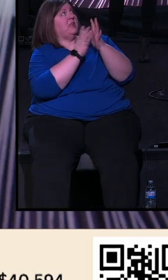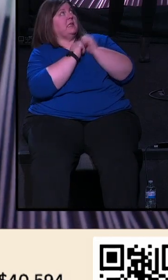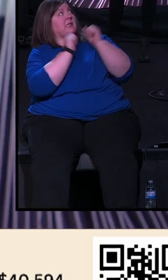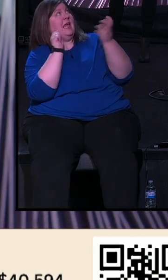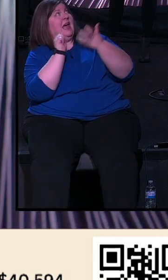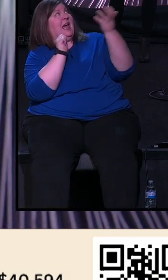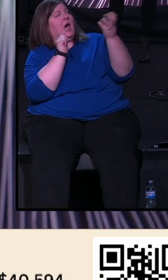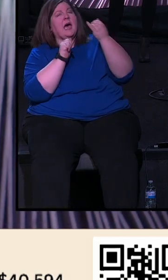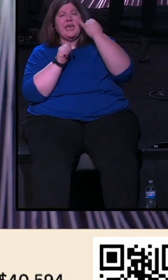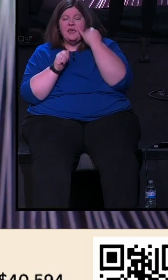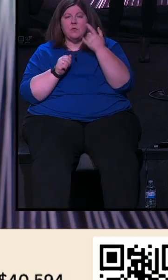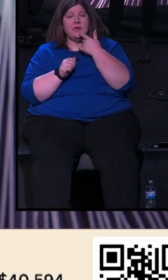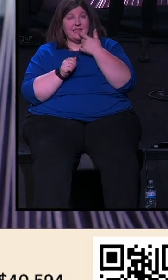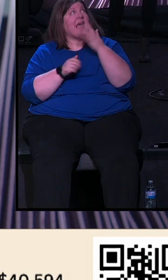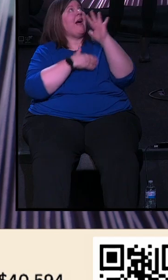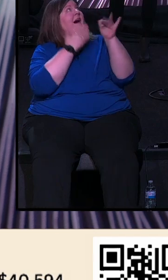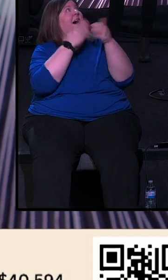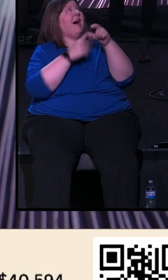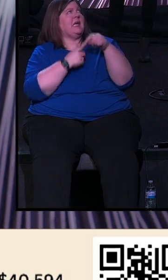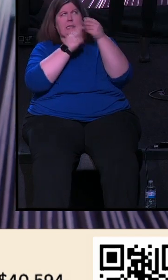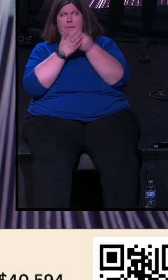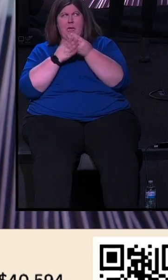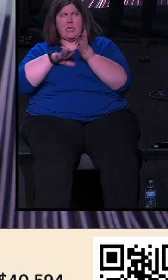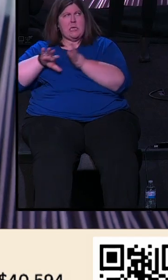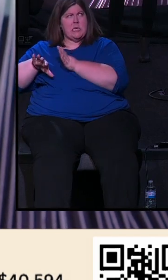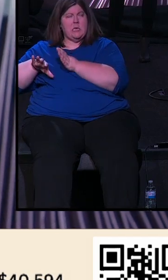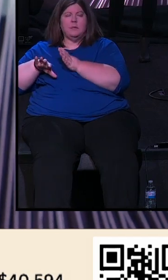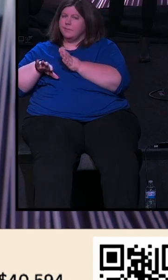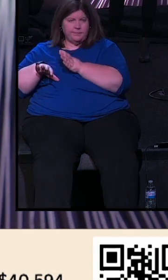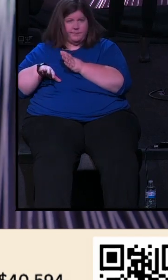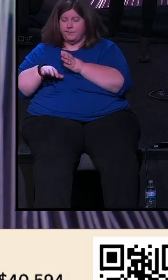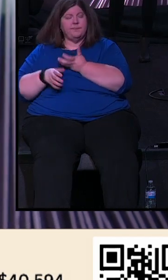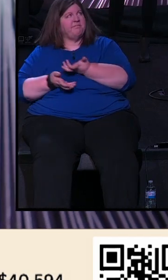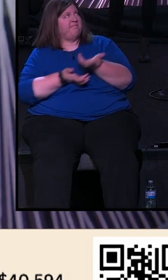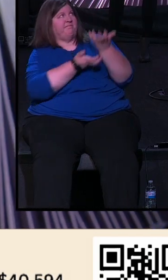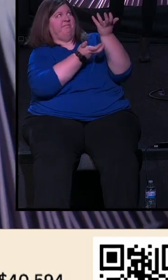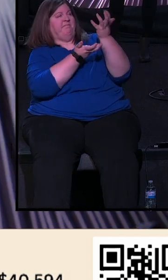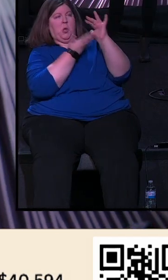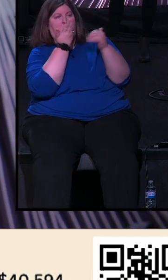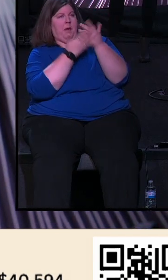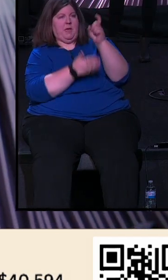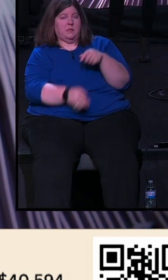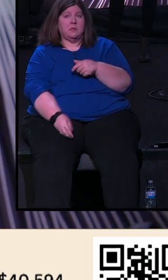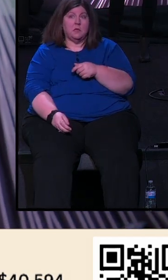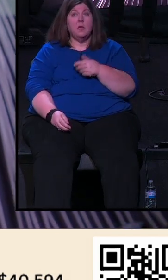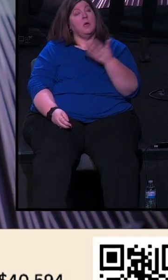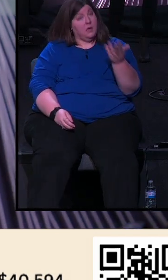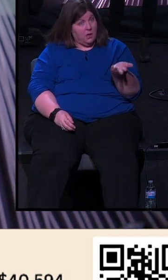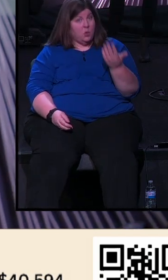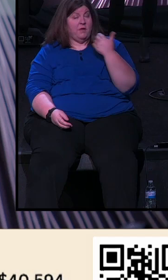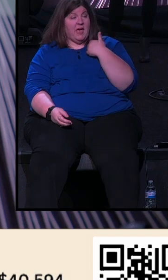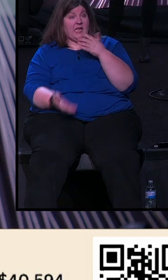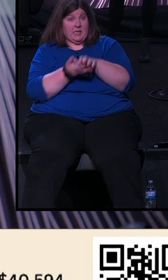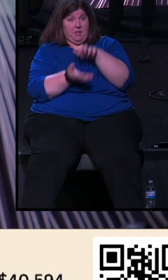money. You're still in bondage. Right now, what we know, we've had some larger gifts that came in that